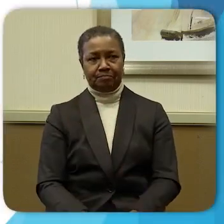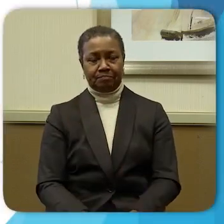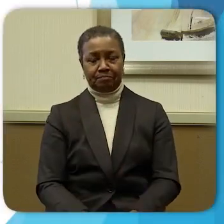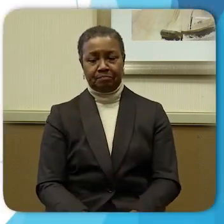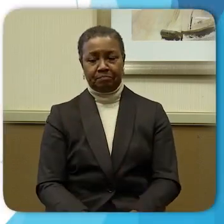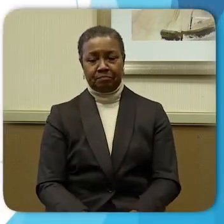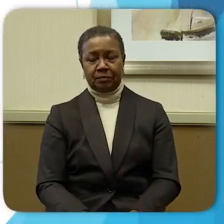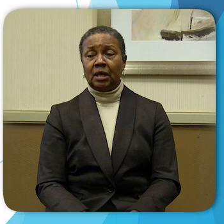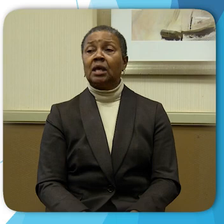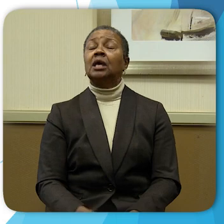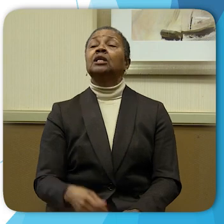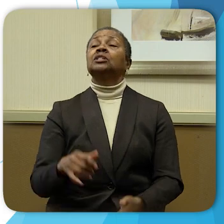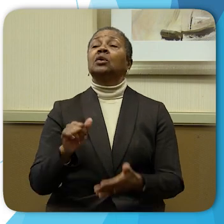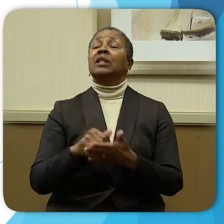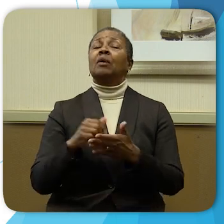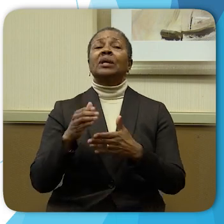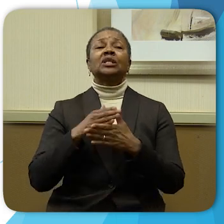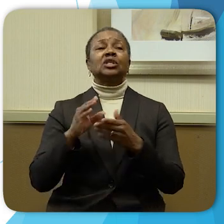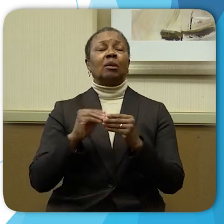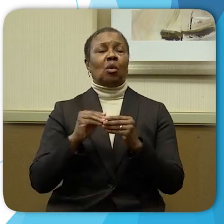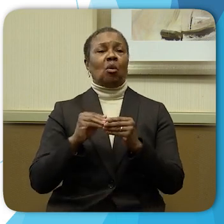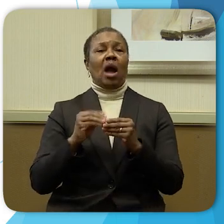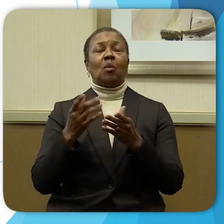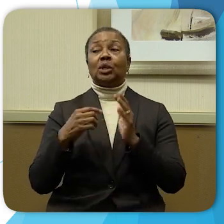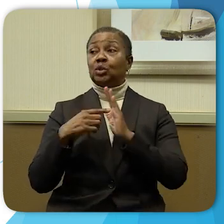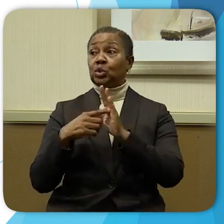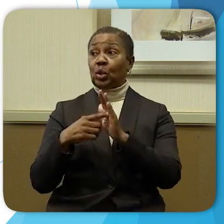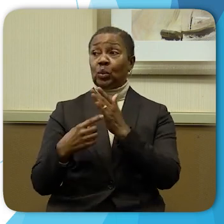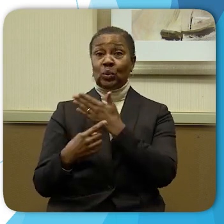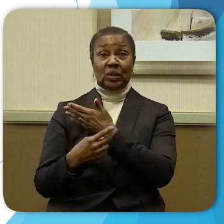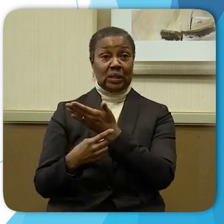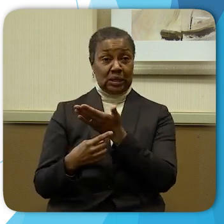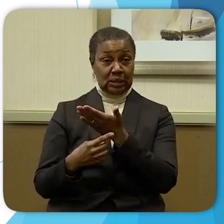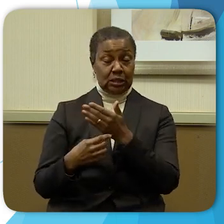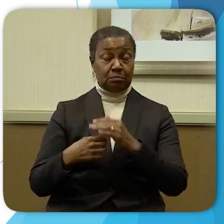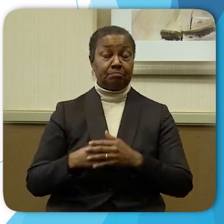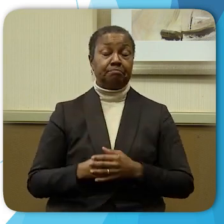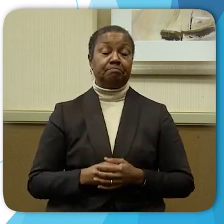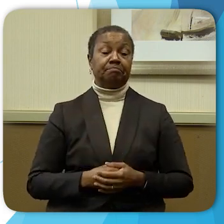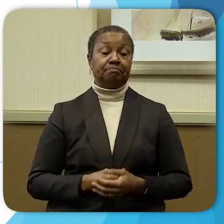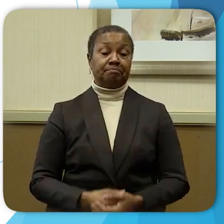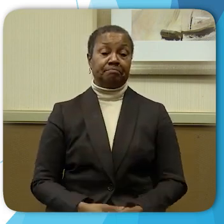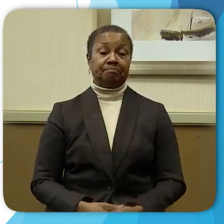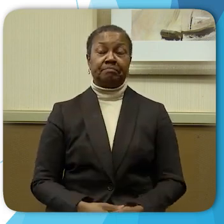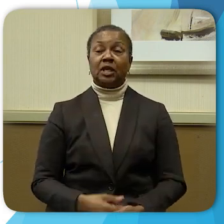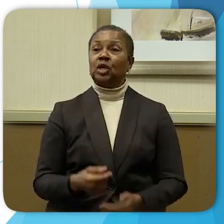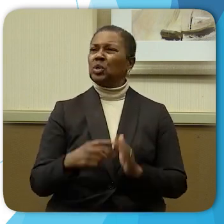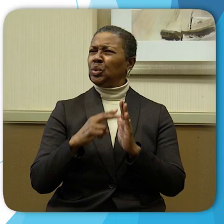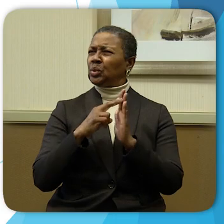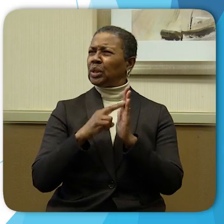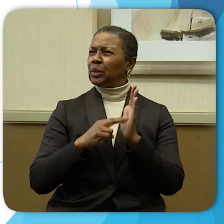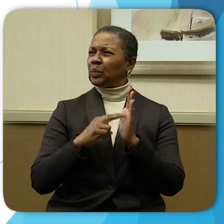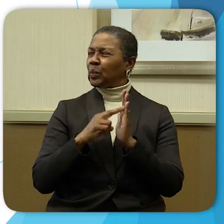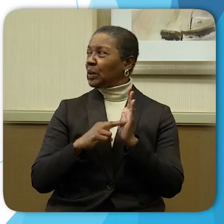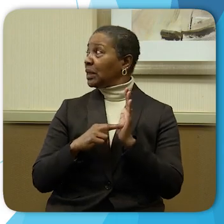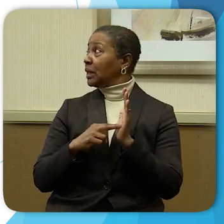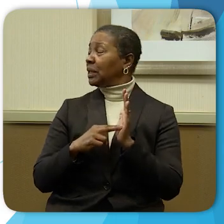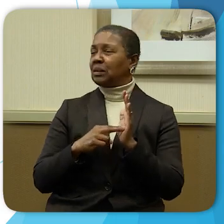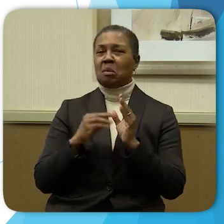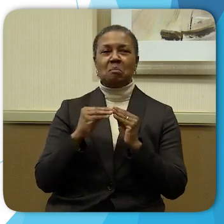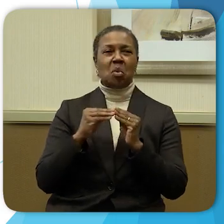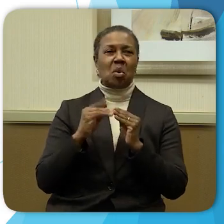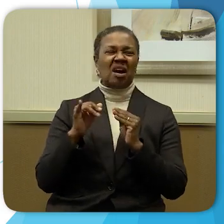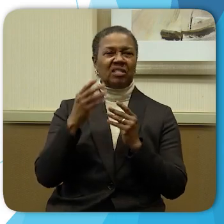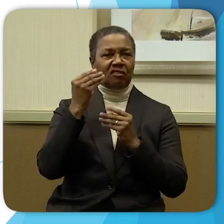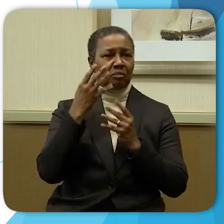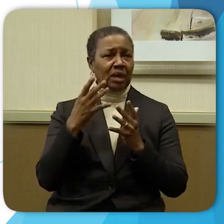we can share more about that, but anyway, I just wanted to show you these. And then you can read kind of more of